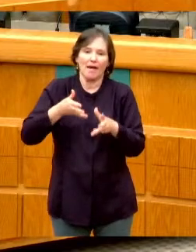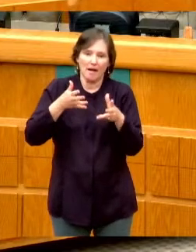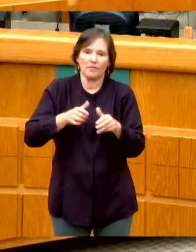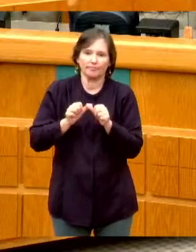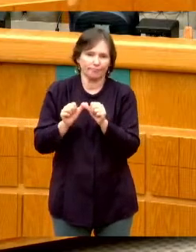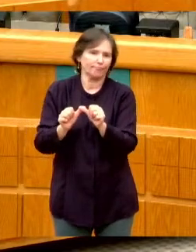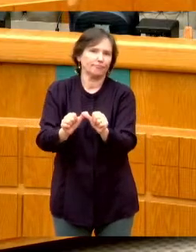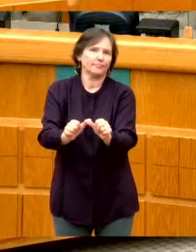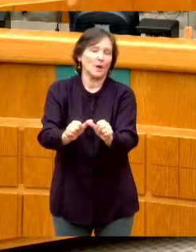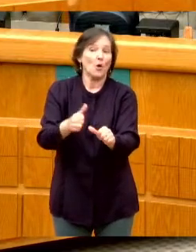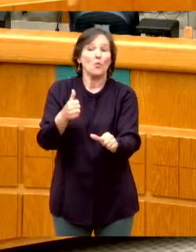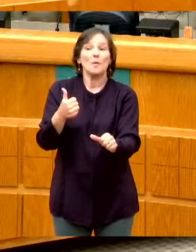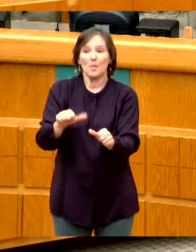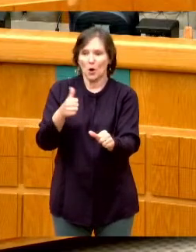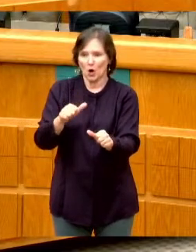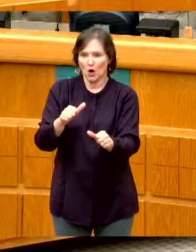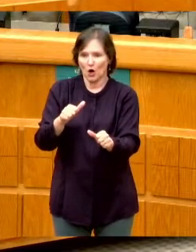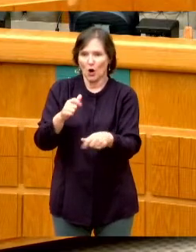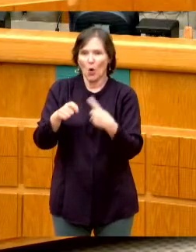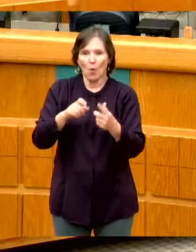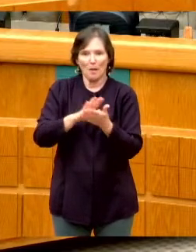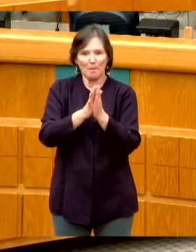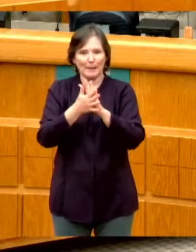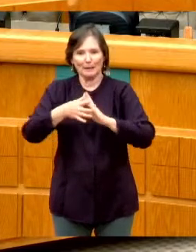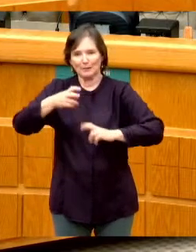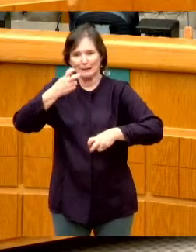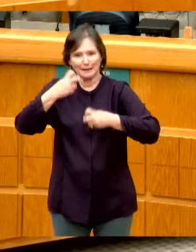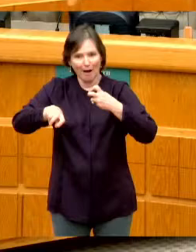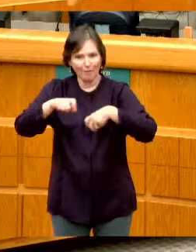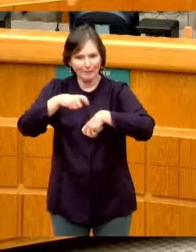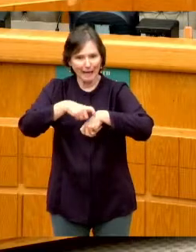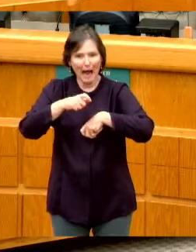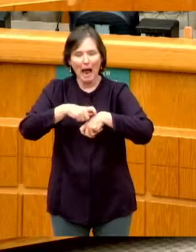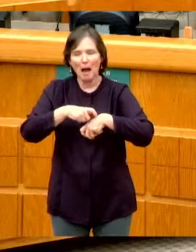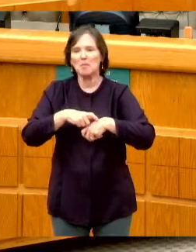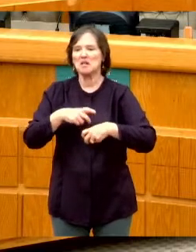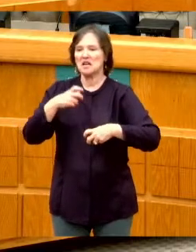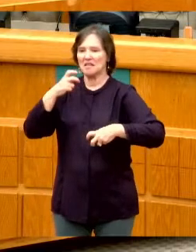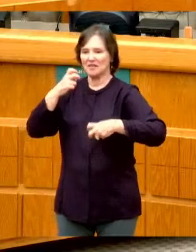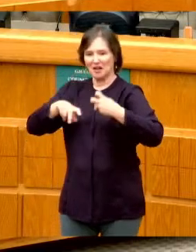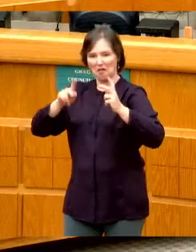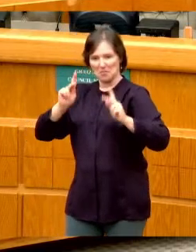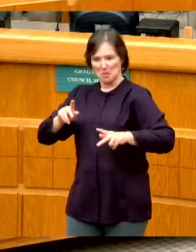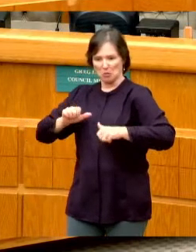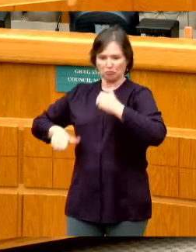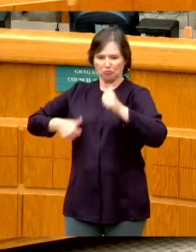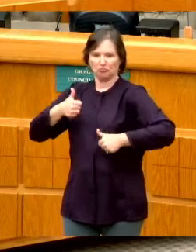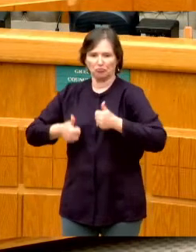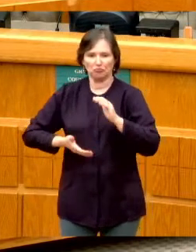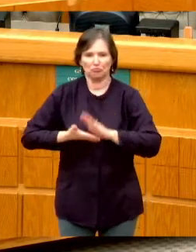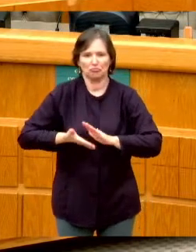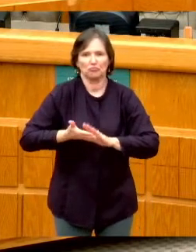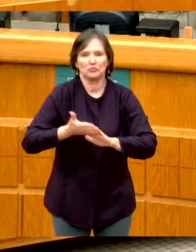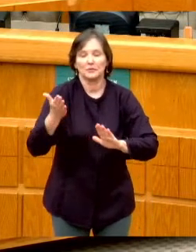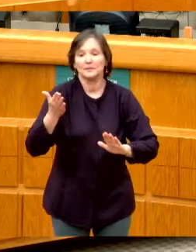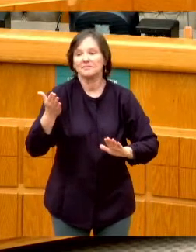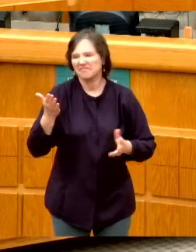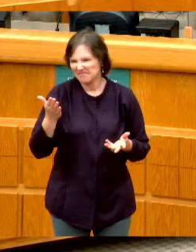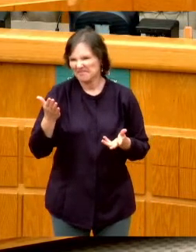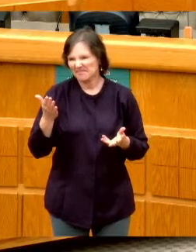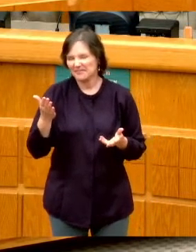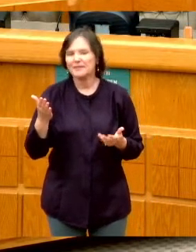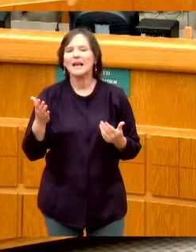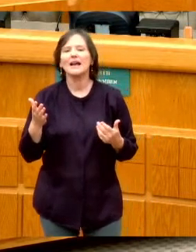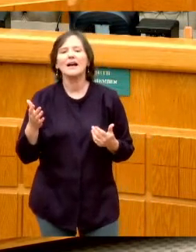tough get going, the going get tough. Well, one of my favorite Christian spiritualists is Robert Schuller. And Robert Schuller has a